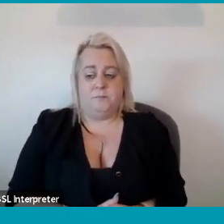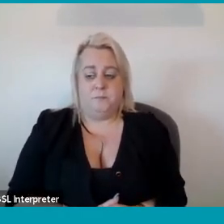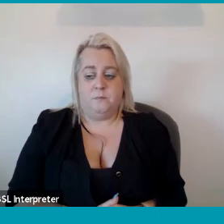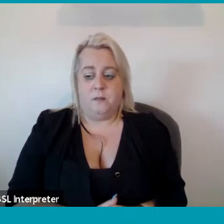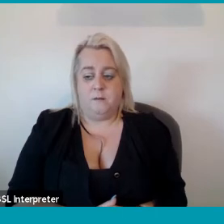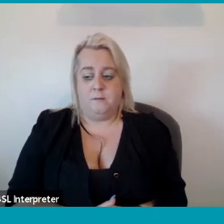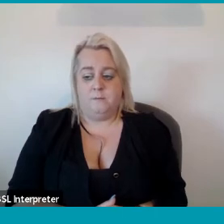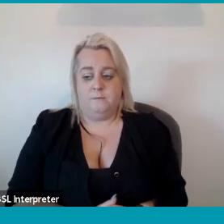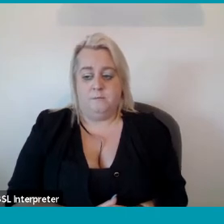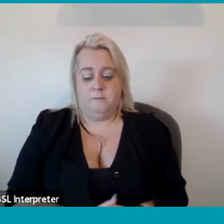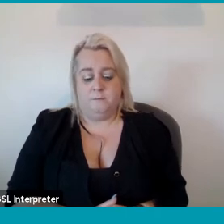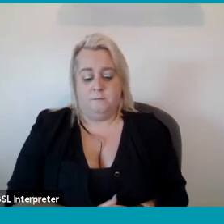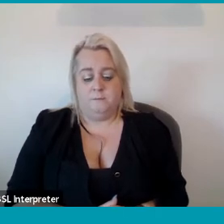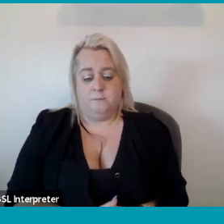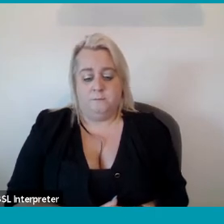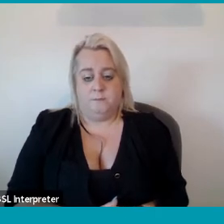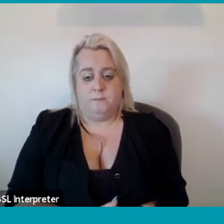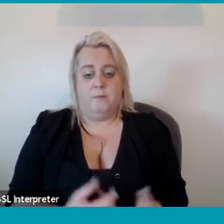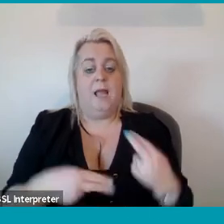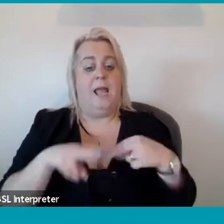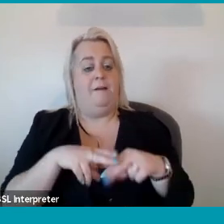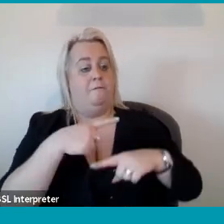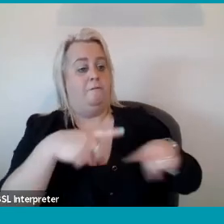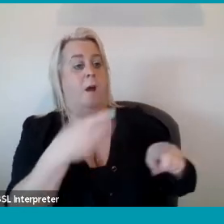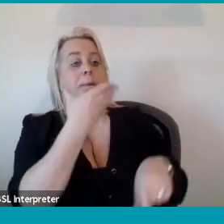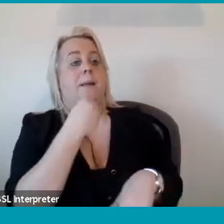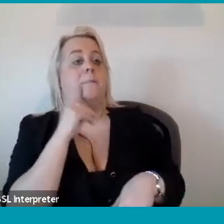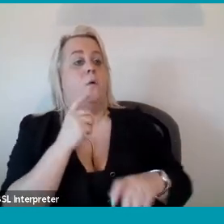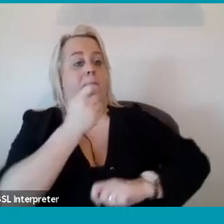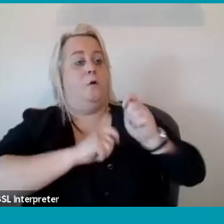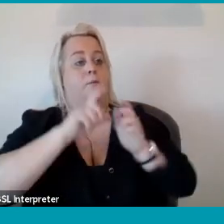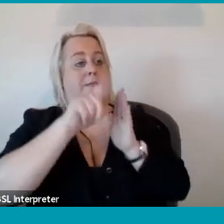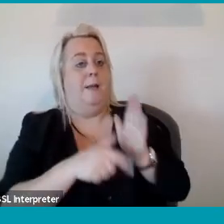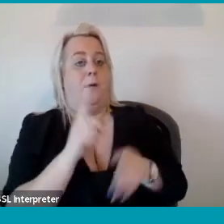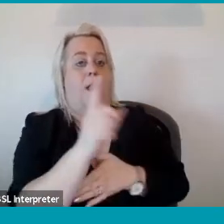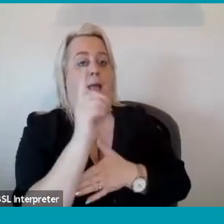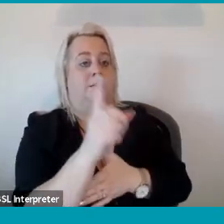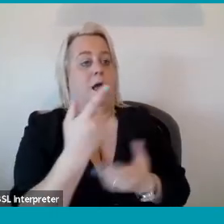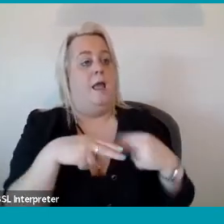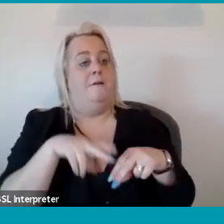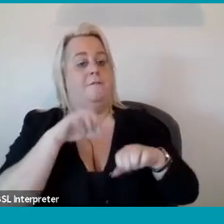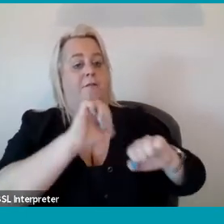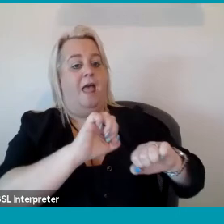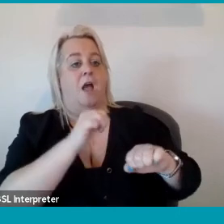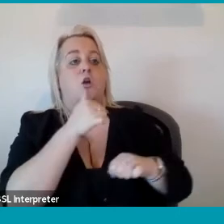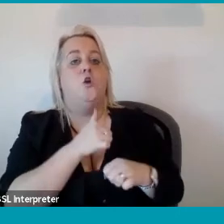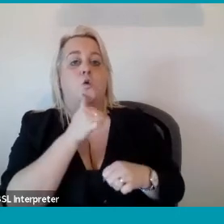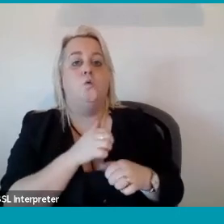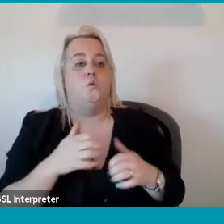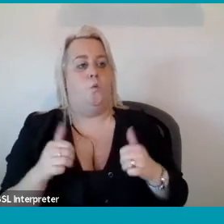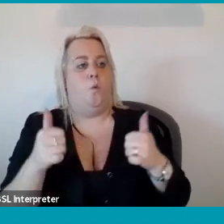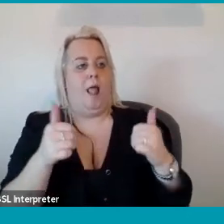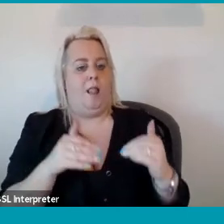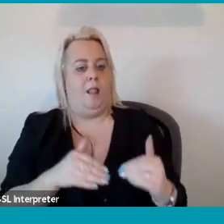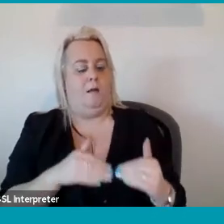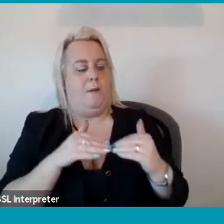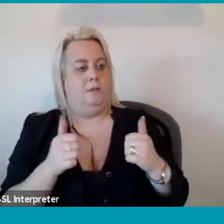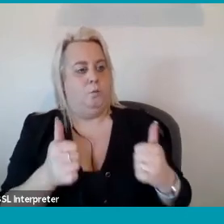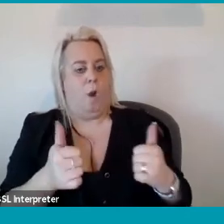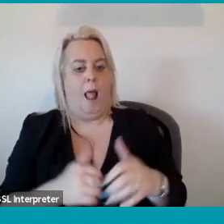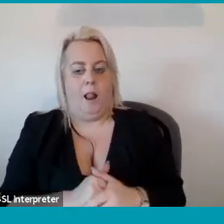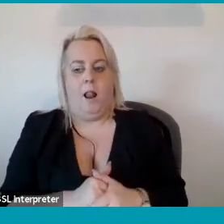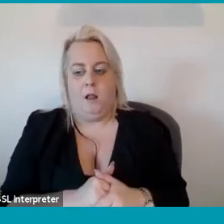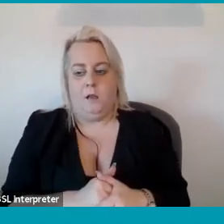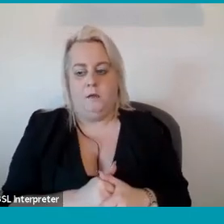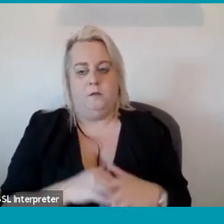people are dealt with in a sympathetic and an empathetic way and are valued and supported and keep their jobs or given